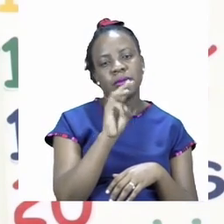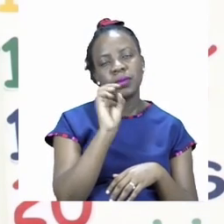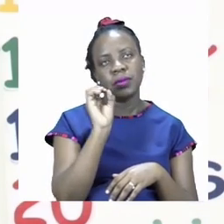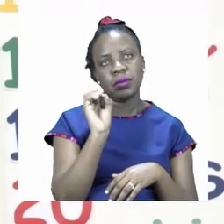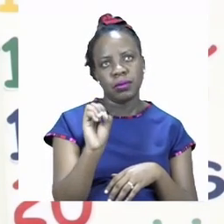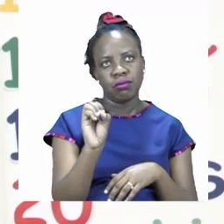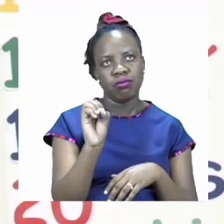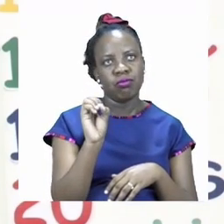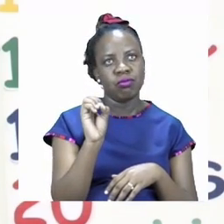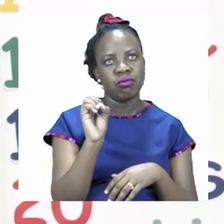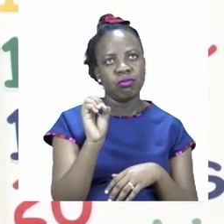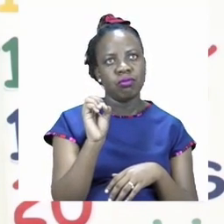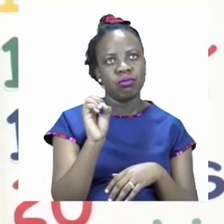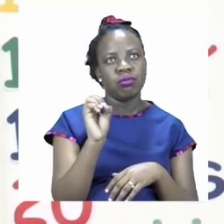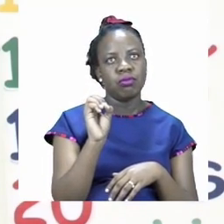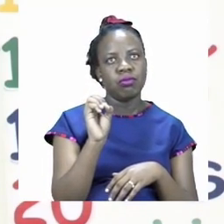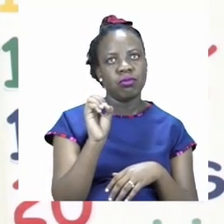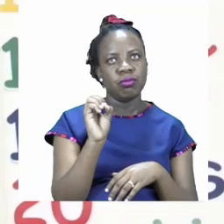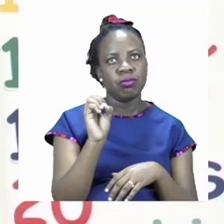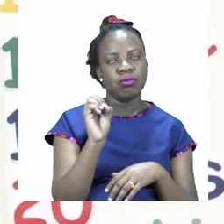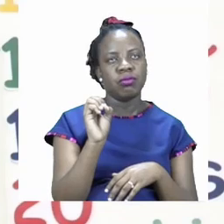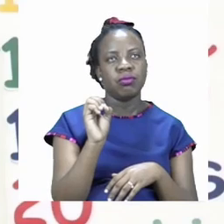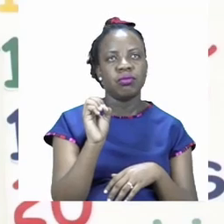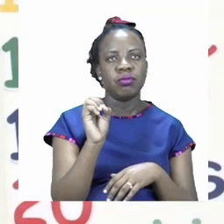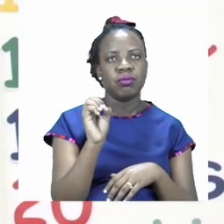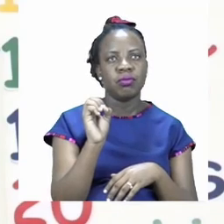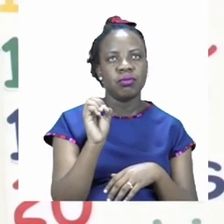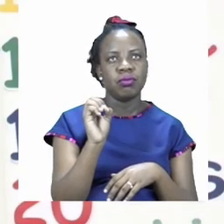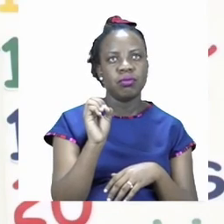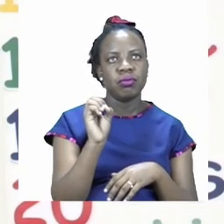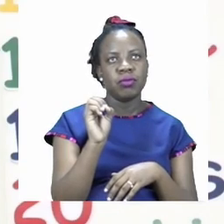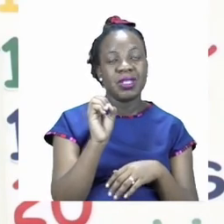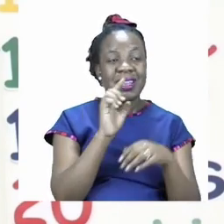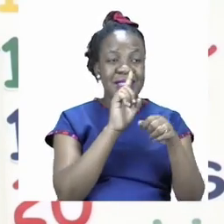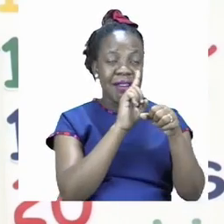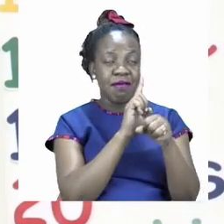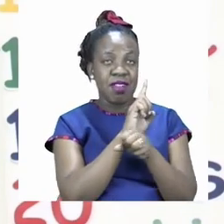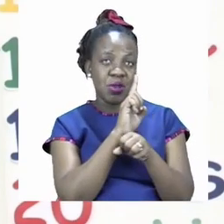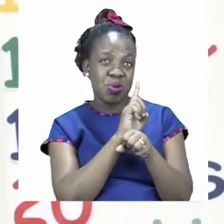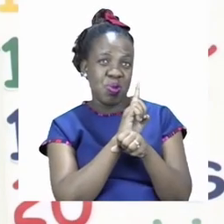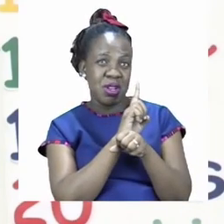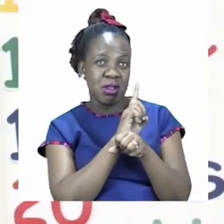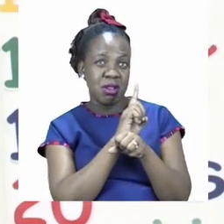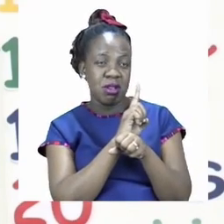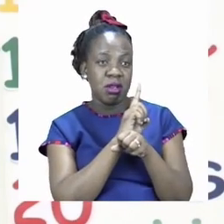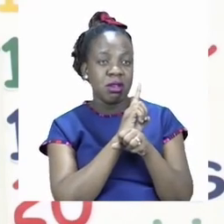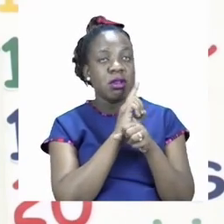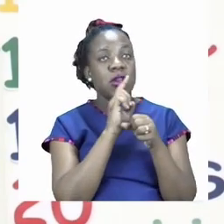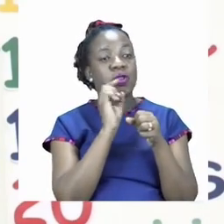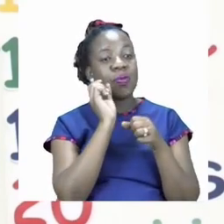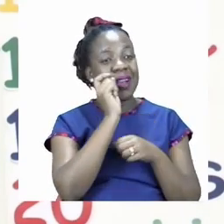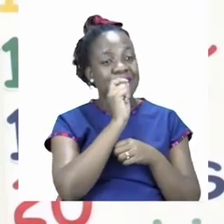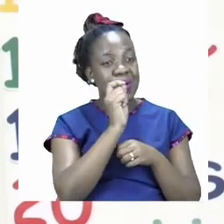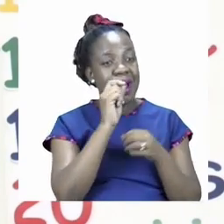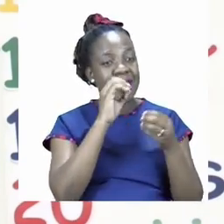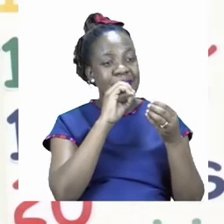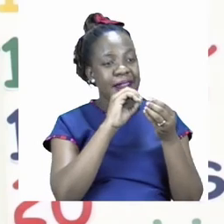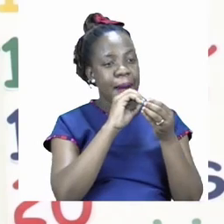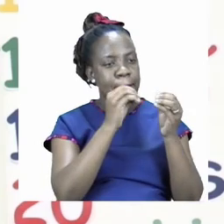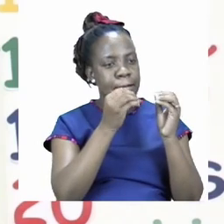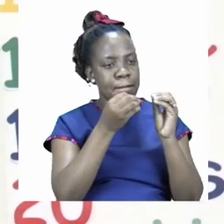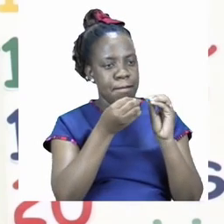Well done. Let me take more chalk because this one looks like it's finishing. So remember to space your